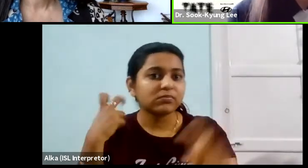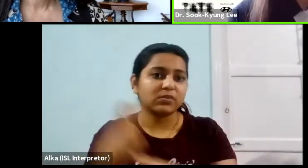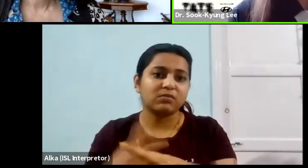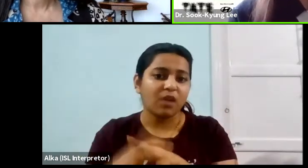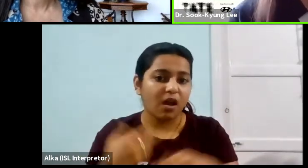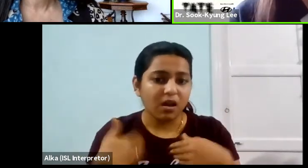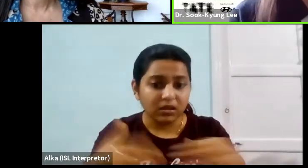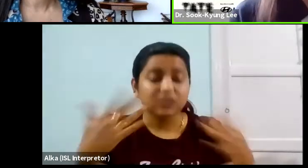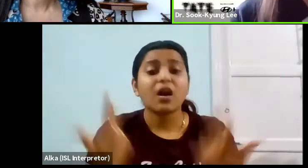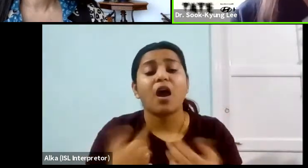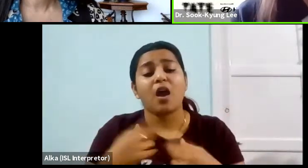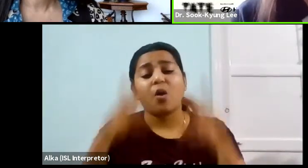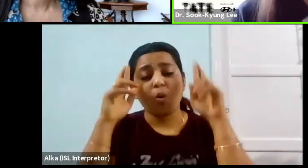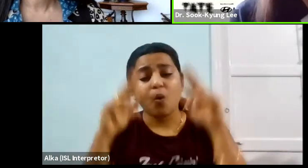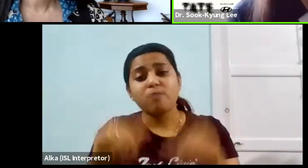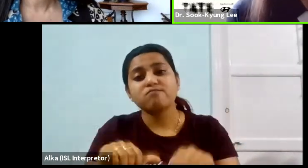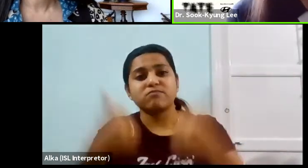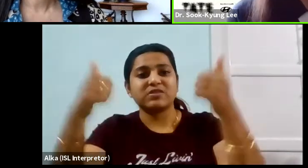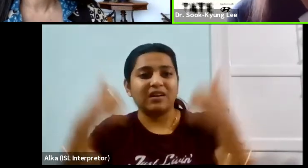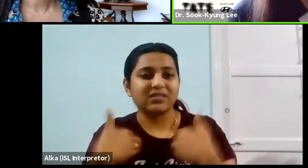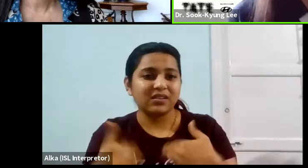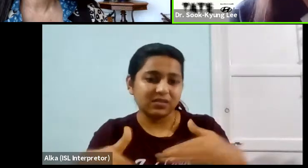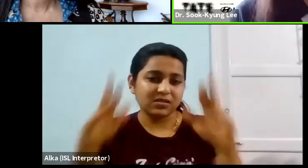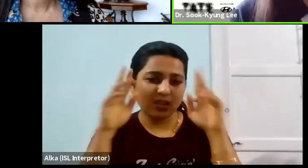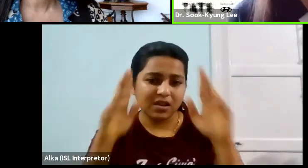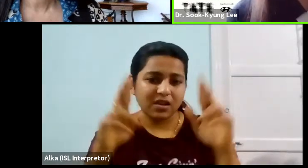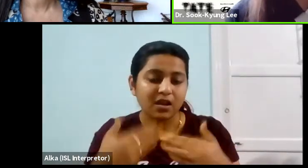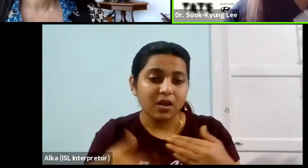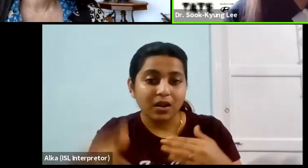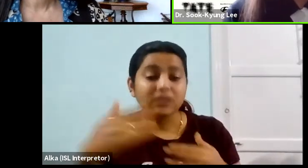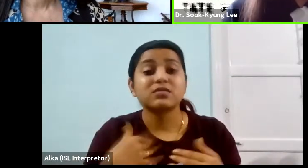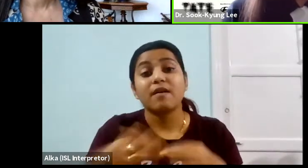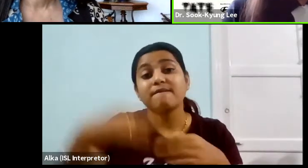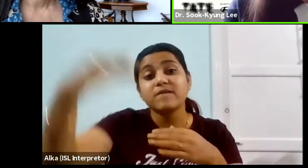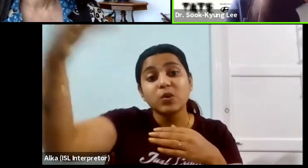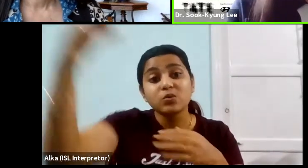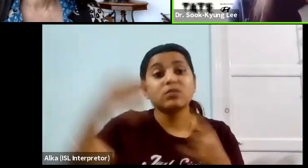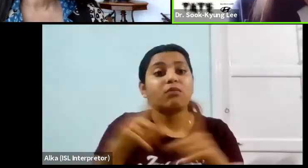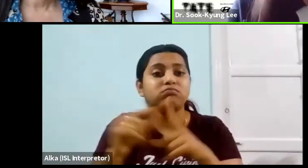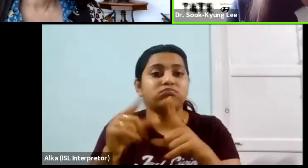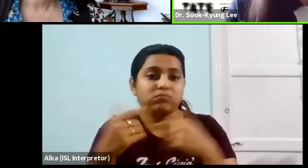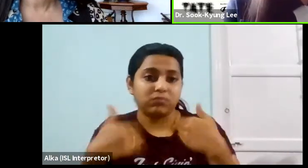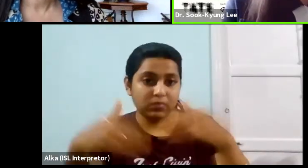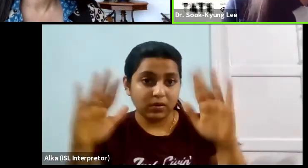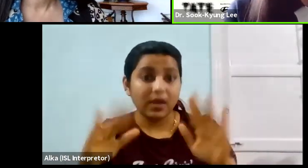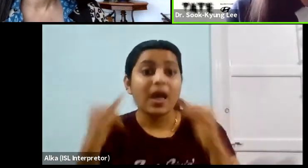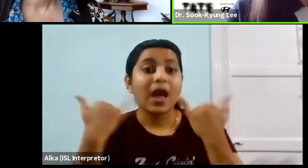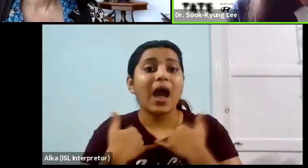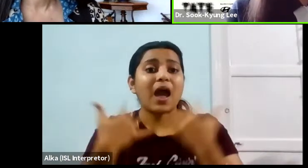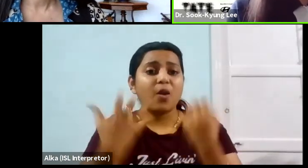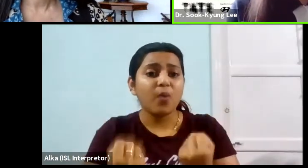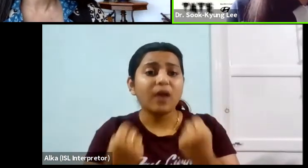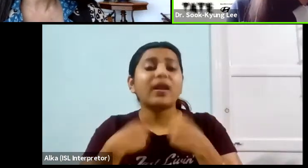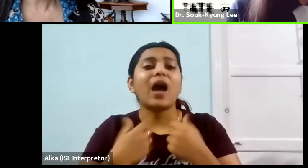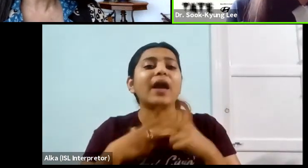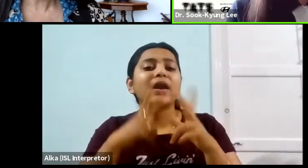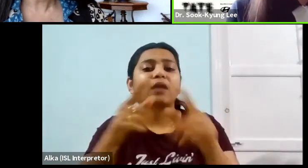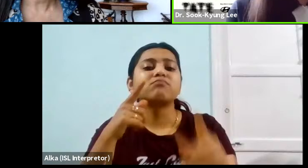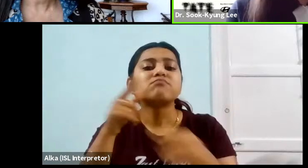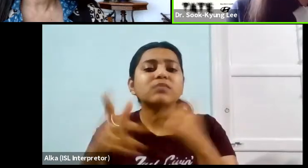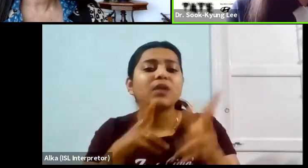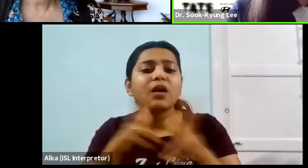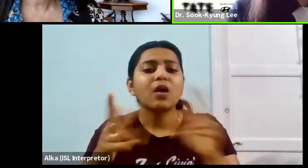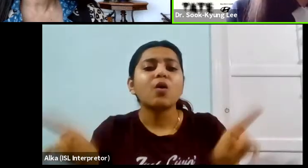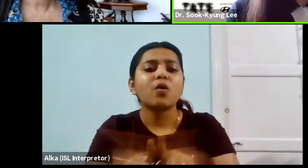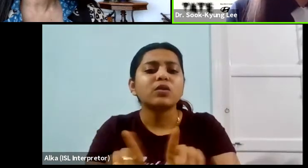hope all the best is in the near future. And I do also believe that we